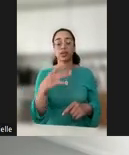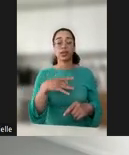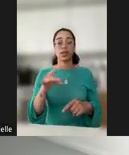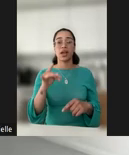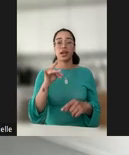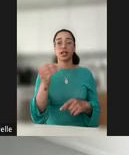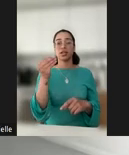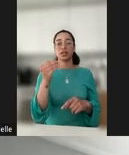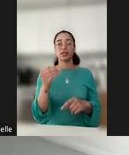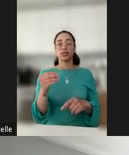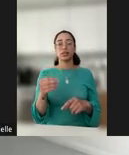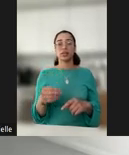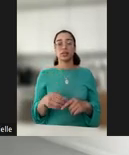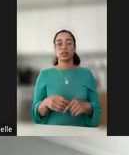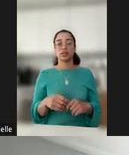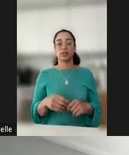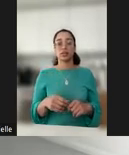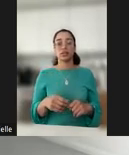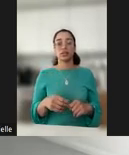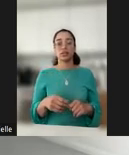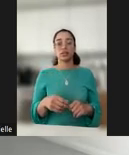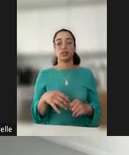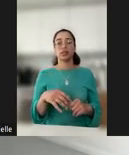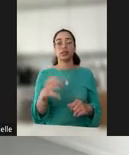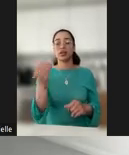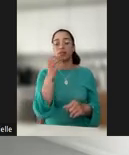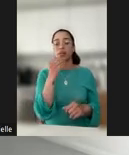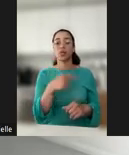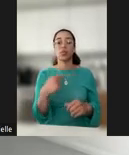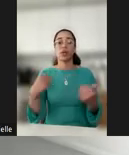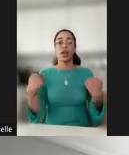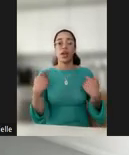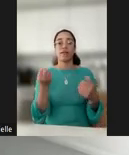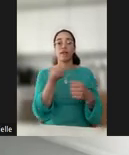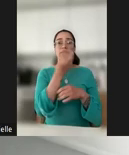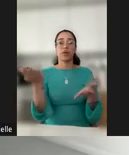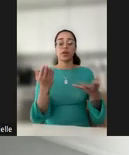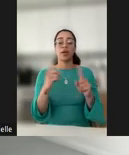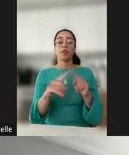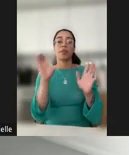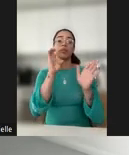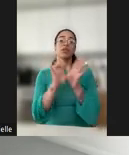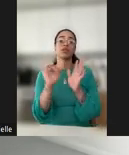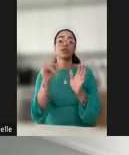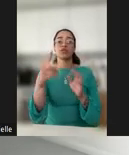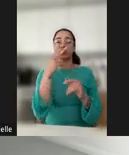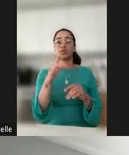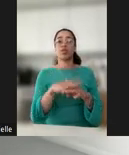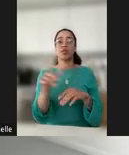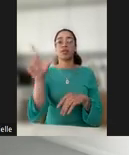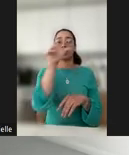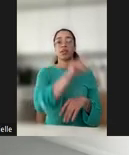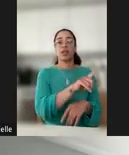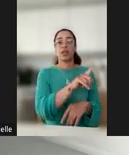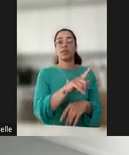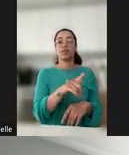that we have in here. Really a few that they can try, but the picture that you see on the left, it's